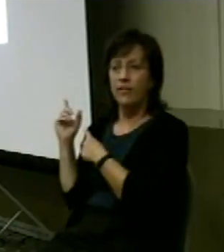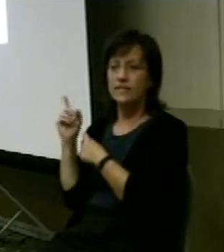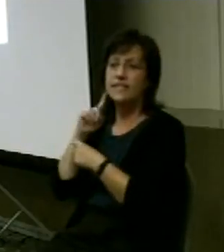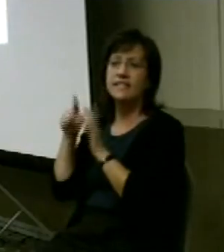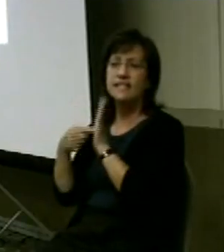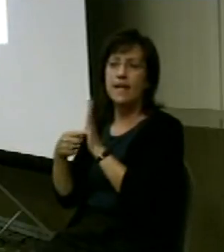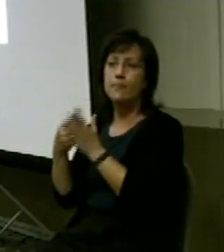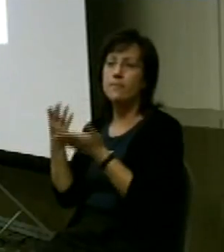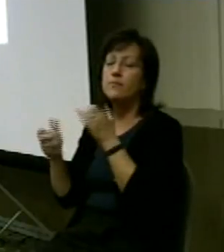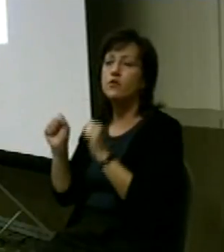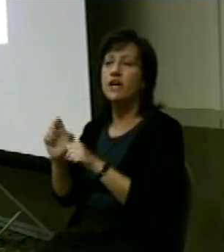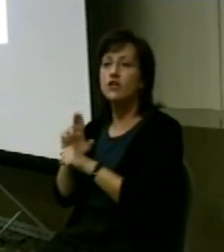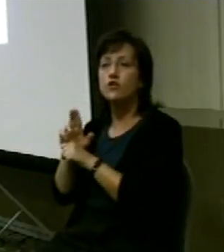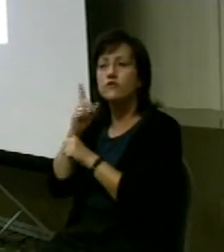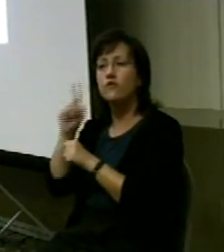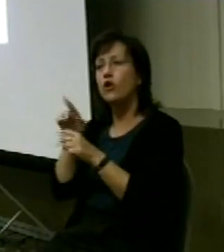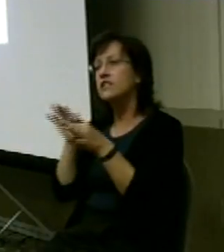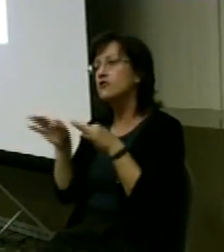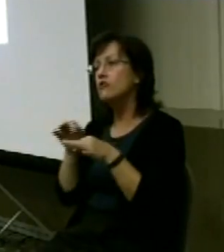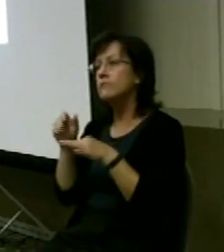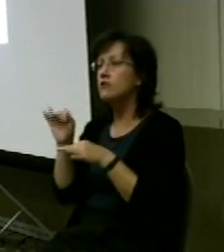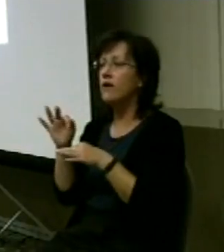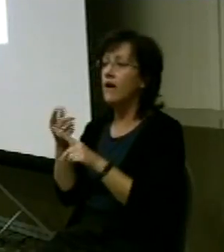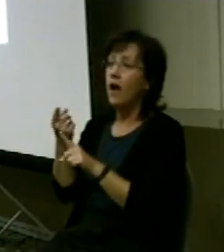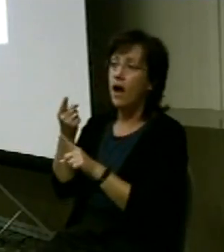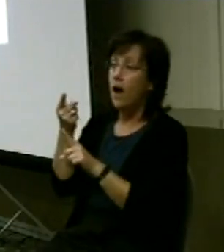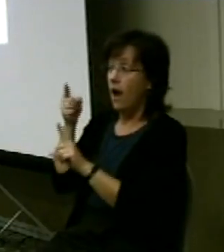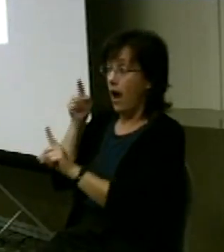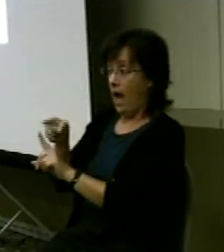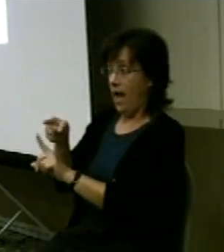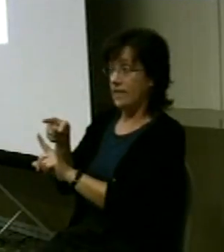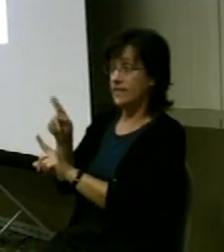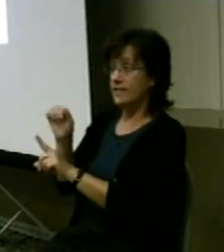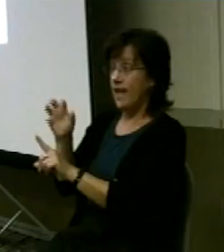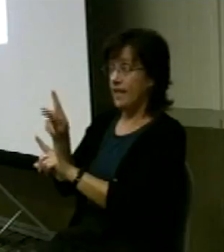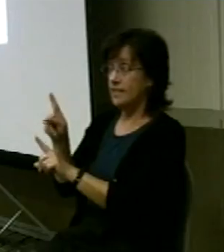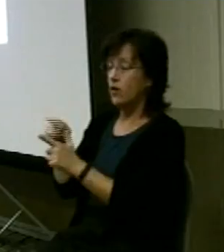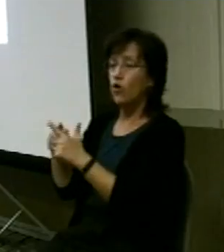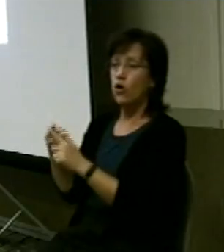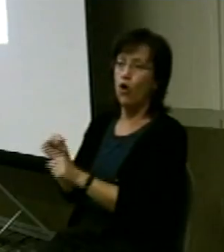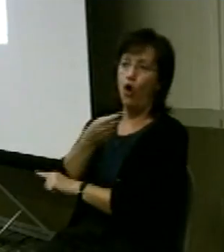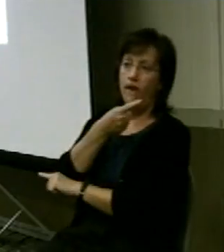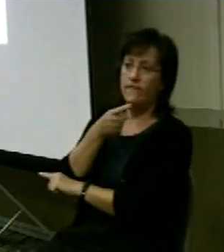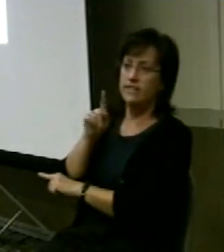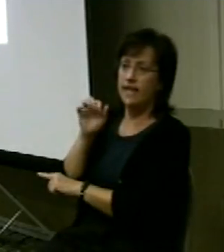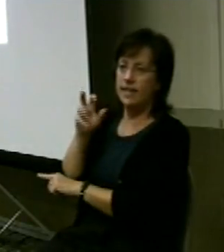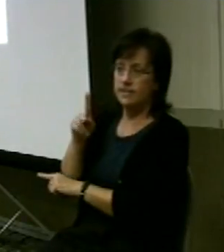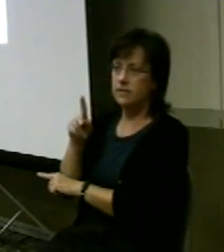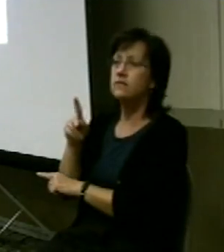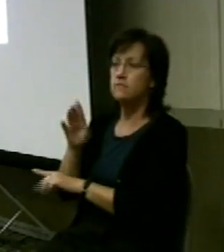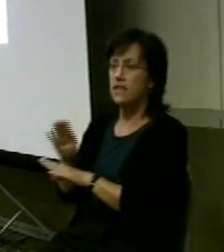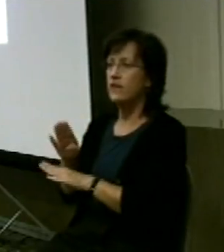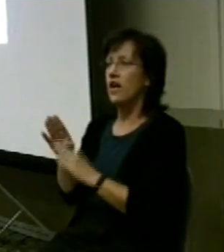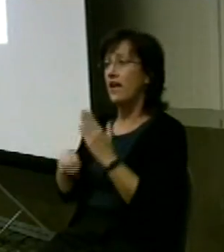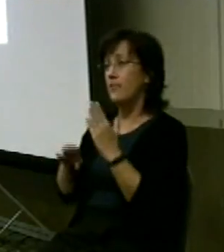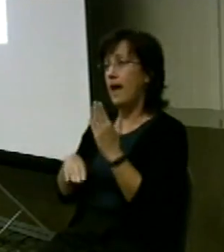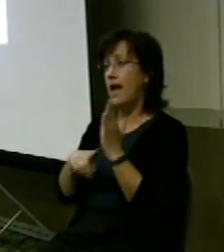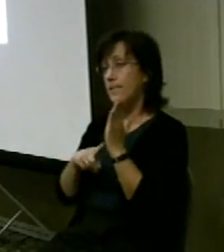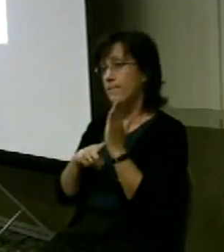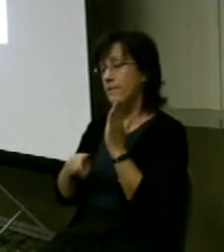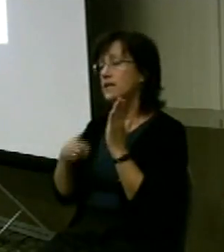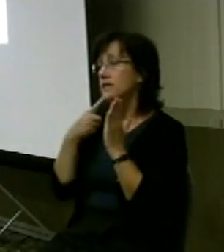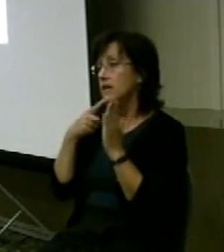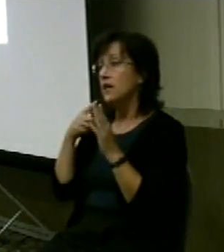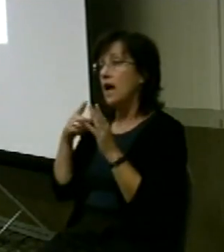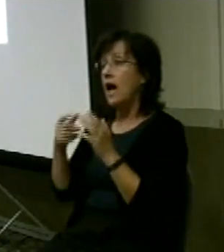use for a description of on or off-task behavior for yourself. Down at the bottom, just note it is noting